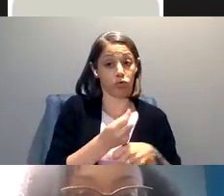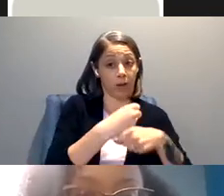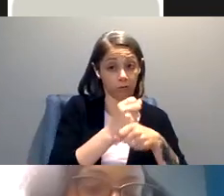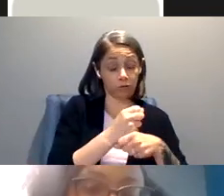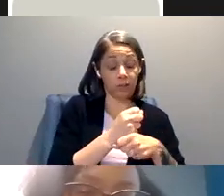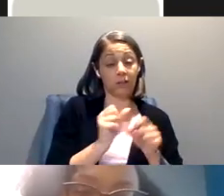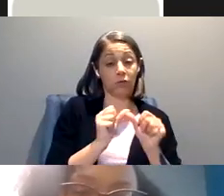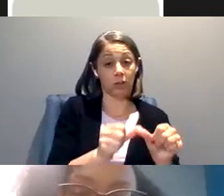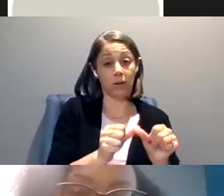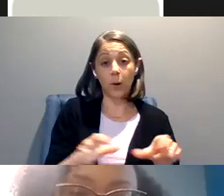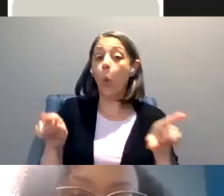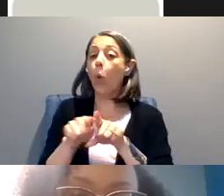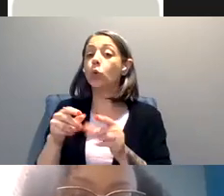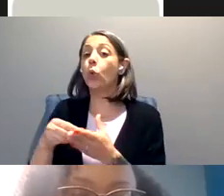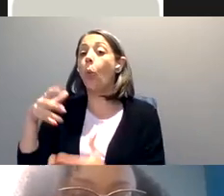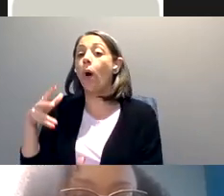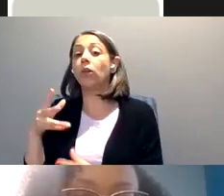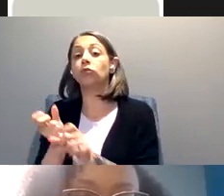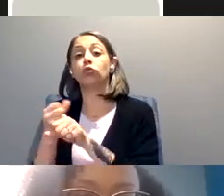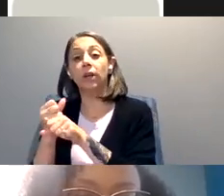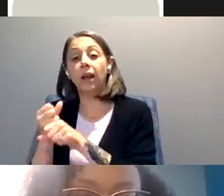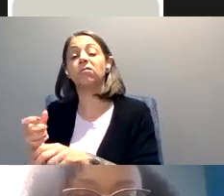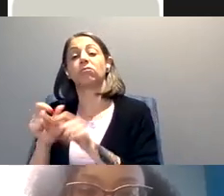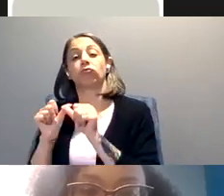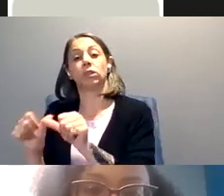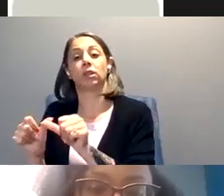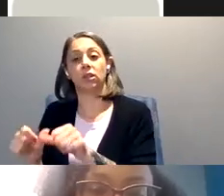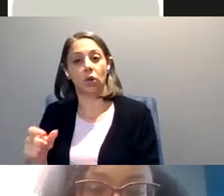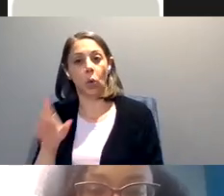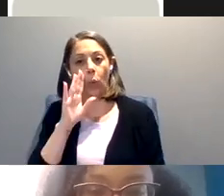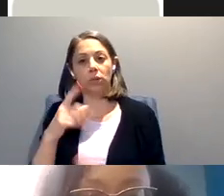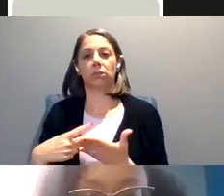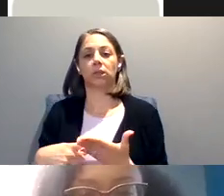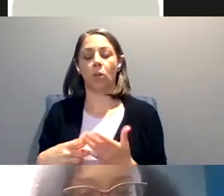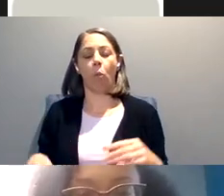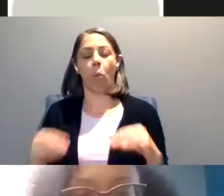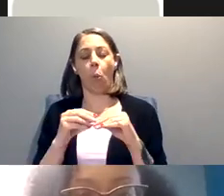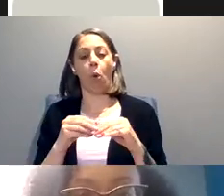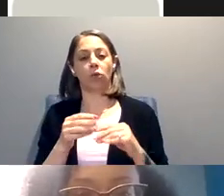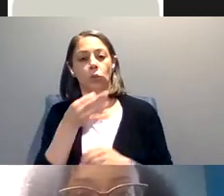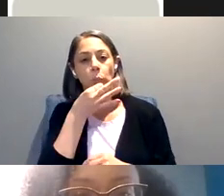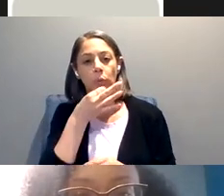also wealth creation and retention. So we'll talk to you a little bit more about that in just a moment. Let's go ahead.